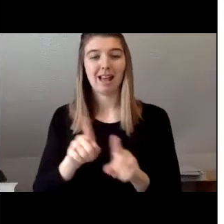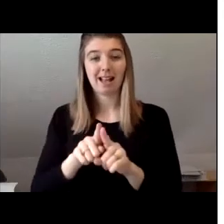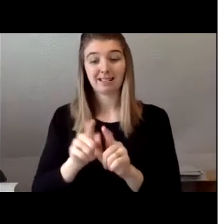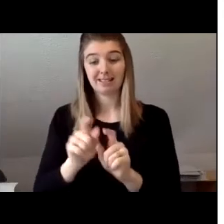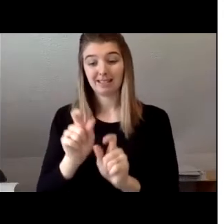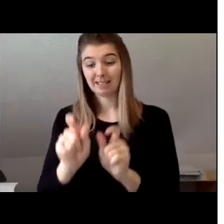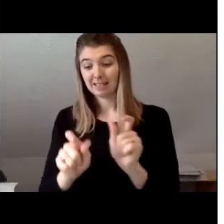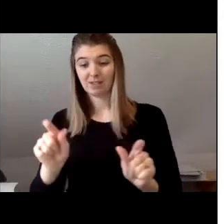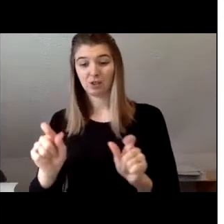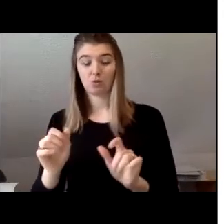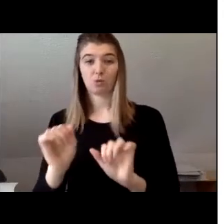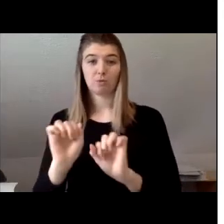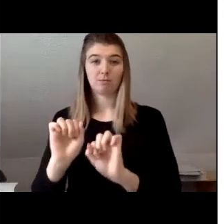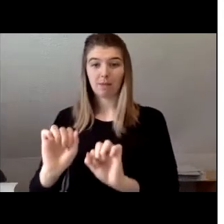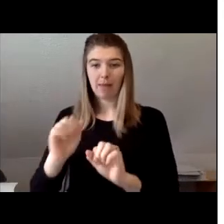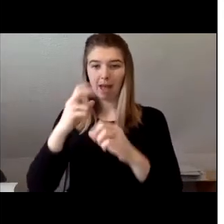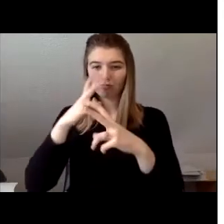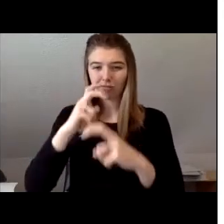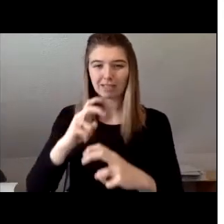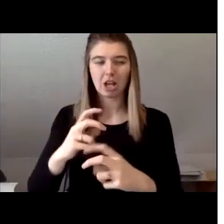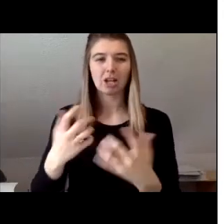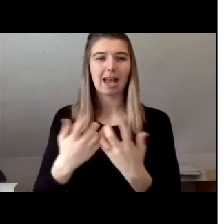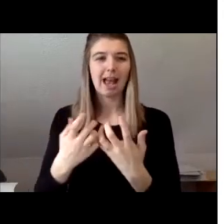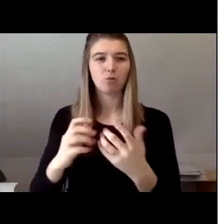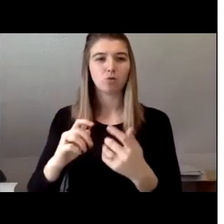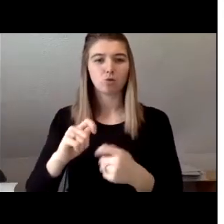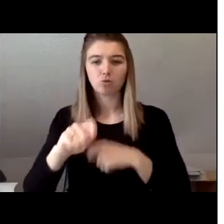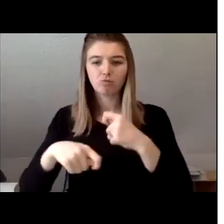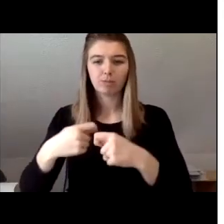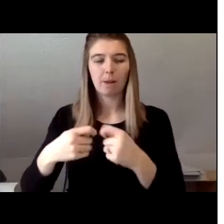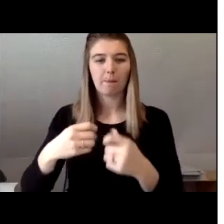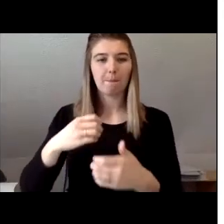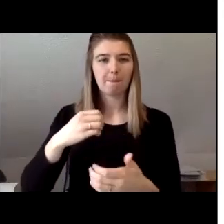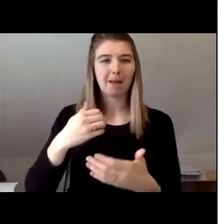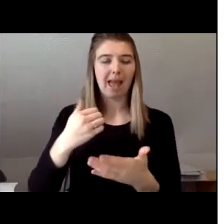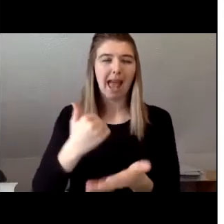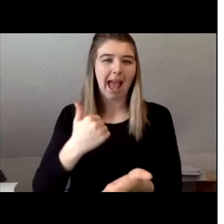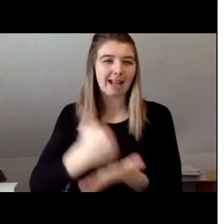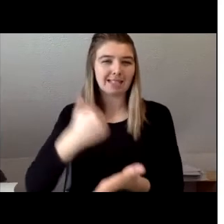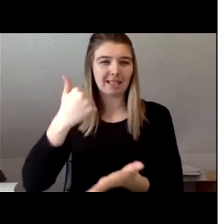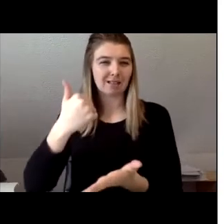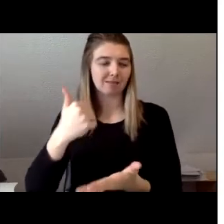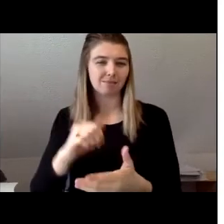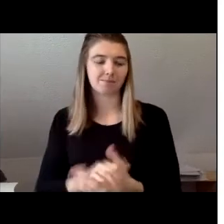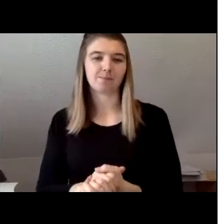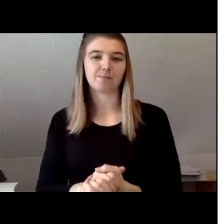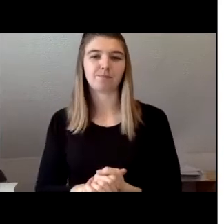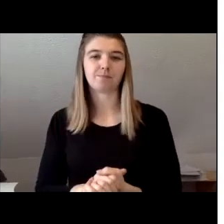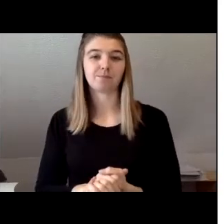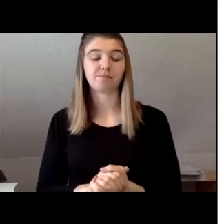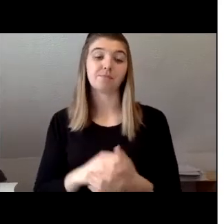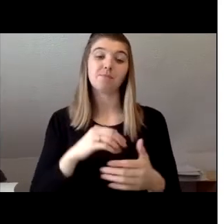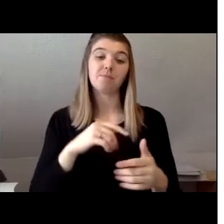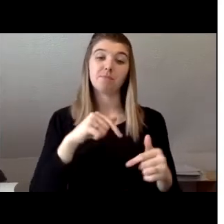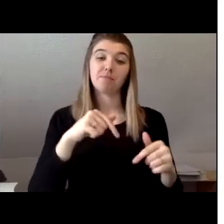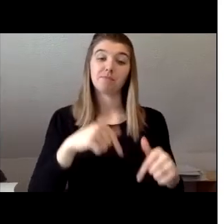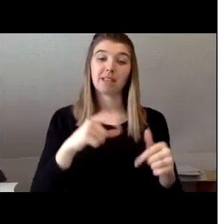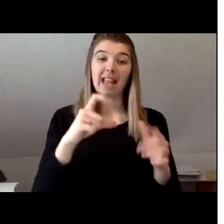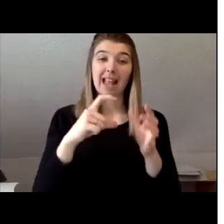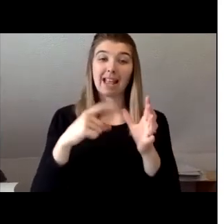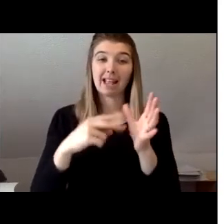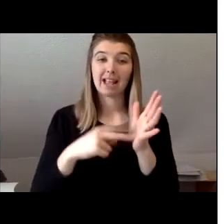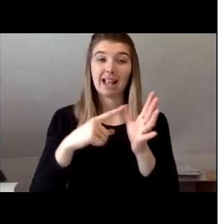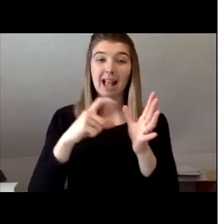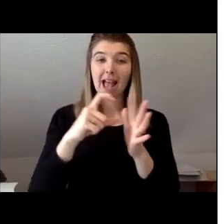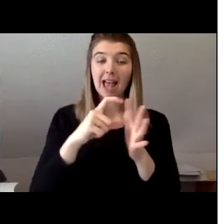fostering increased research excellence, innovation, and creativity. There are 17 institutions across Canada who are currently participating